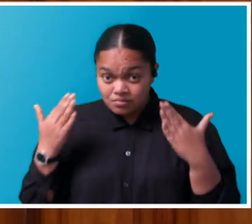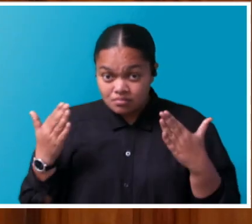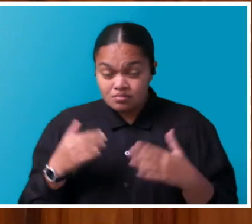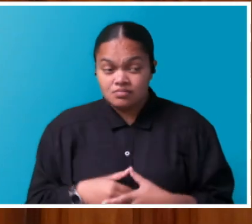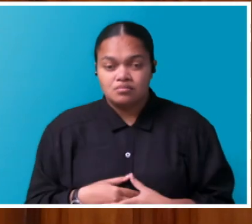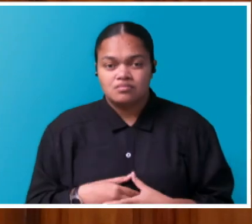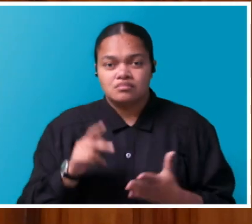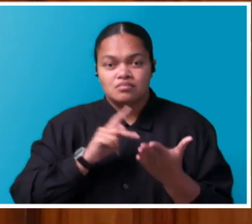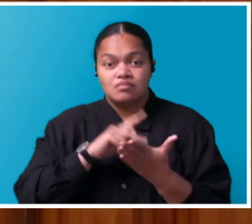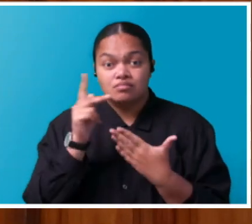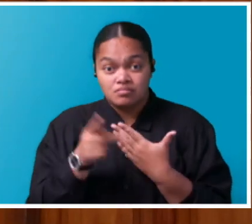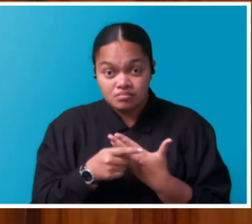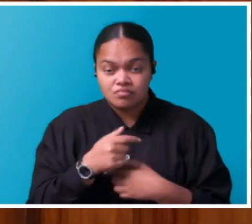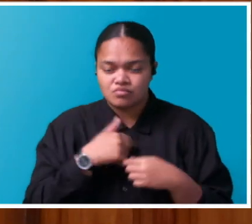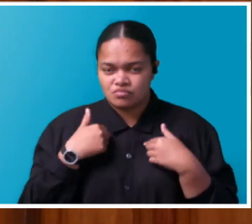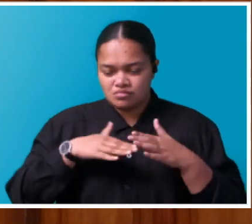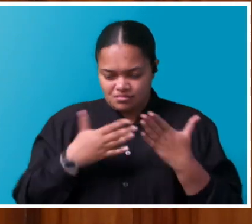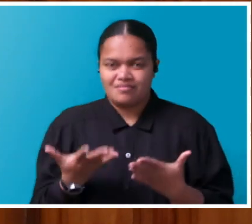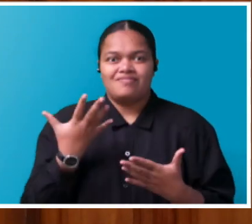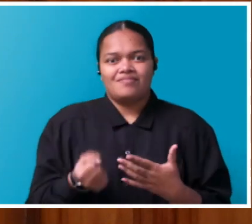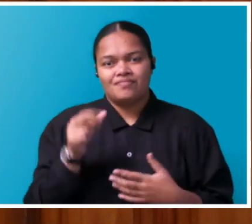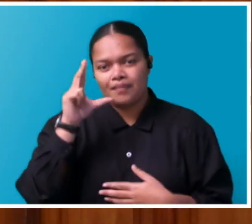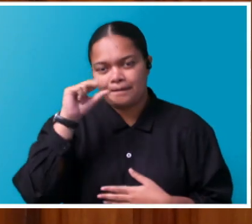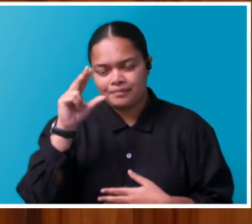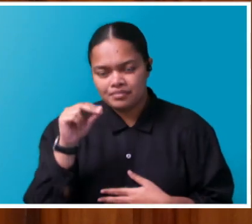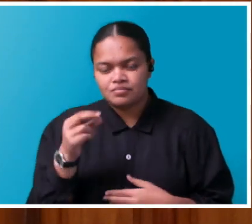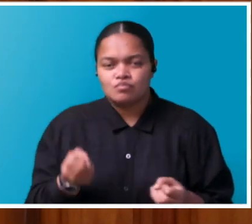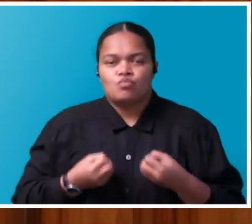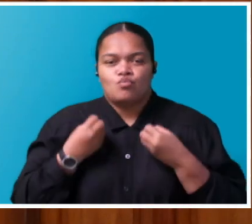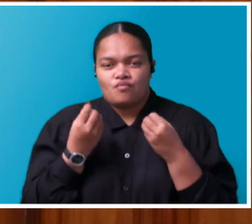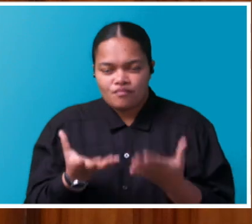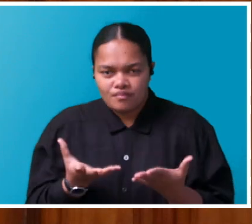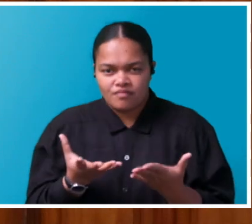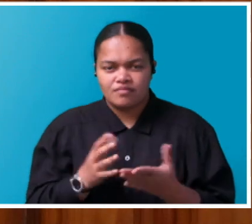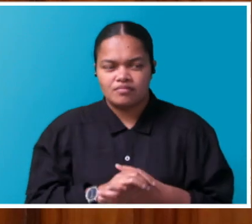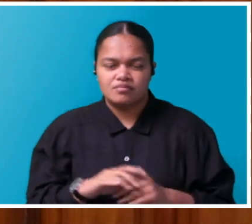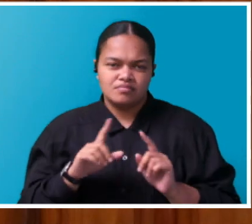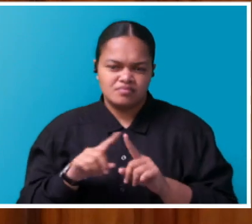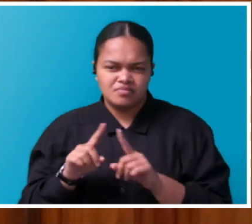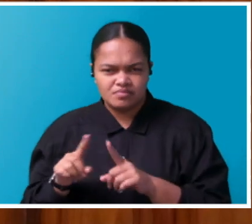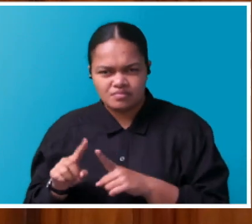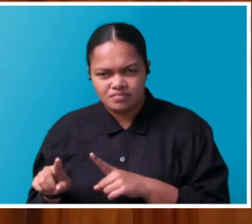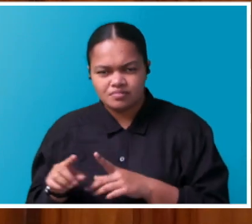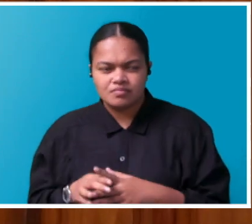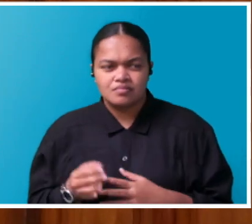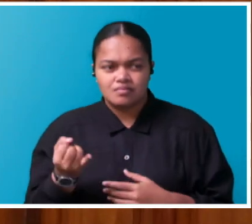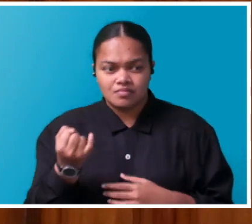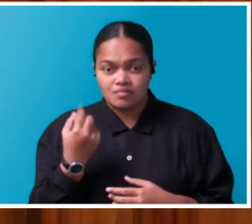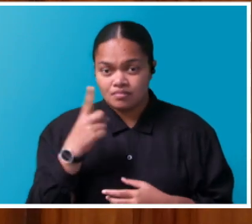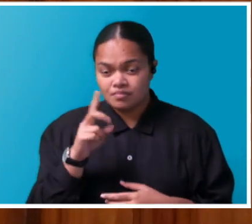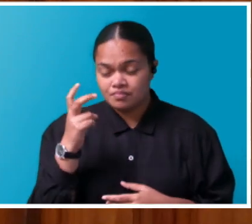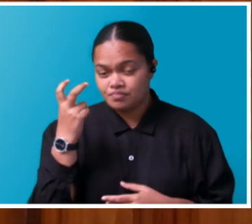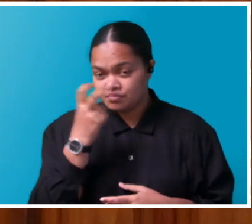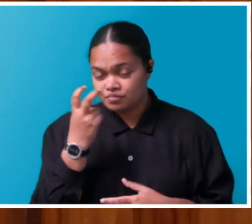reduction program, we now have the ability to provide an alternative income stream through the monetizing of